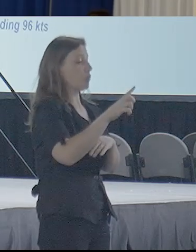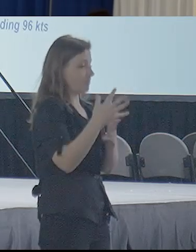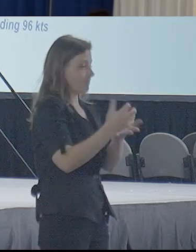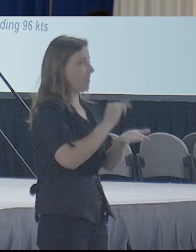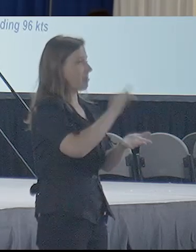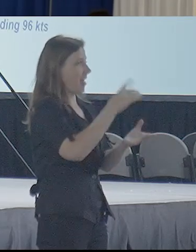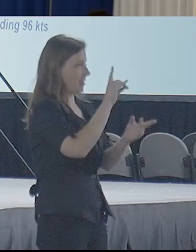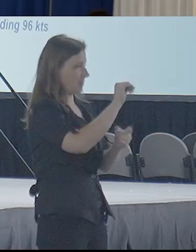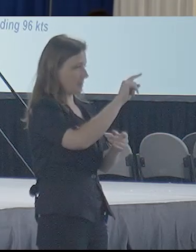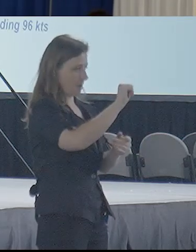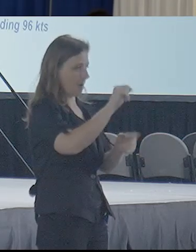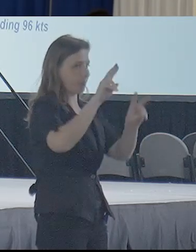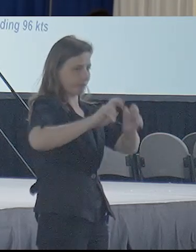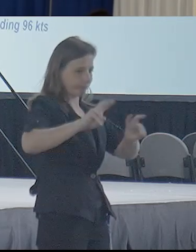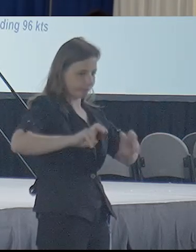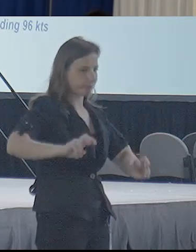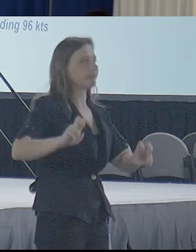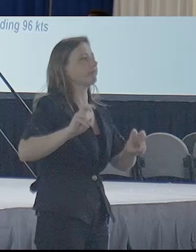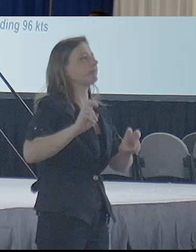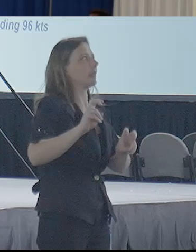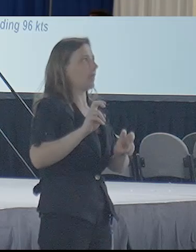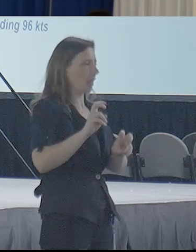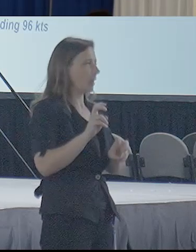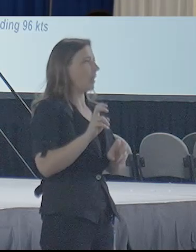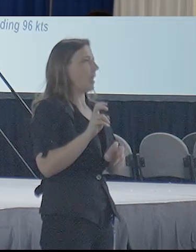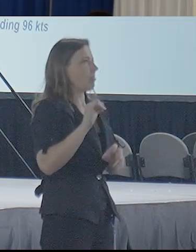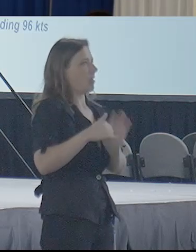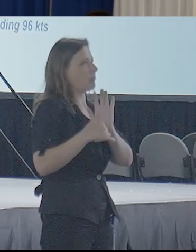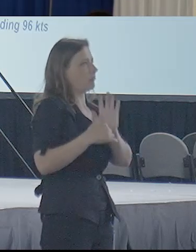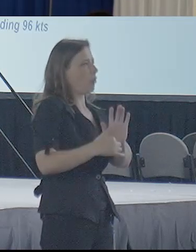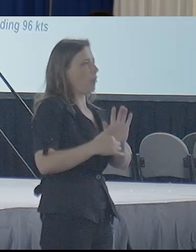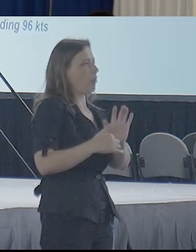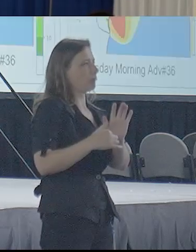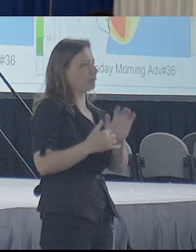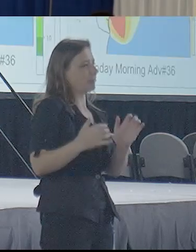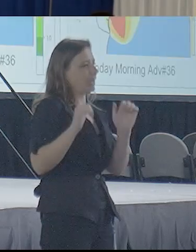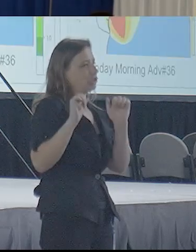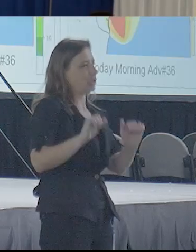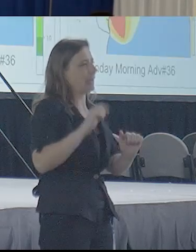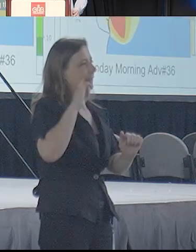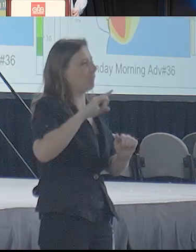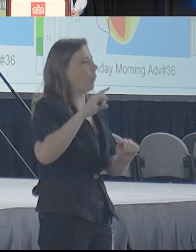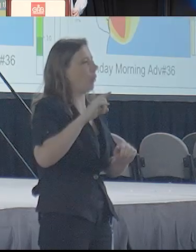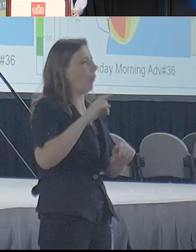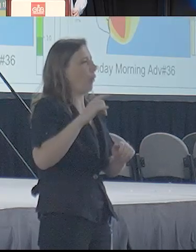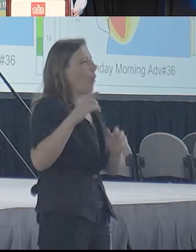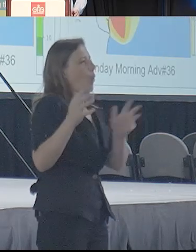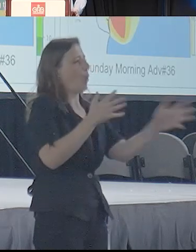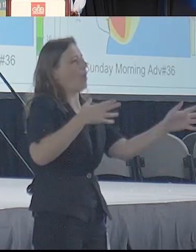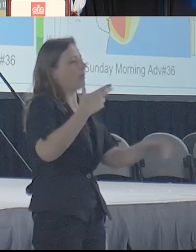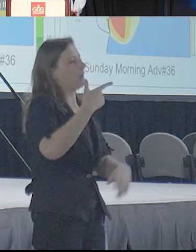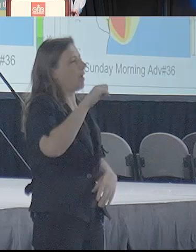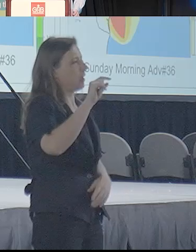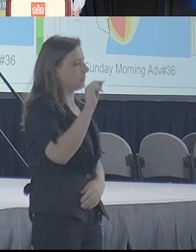information, I think it would have been great to show what the chances of were, at least in this area, of seeing hurricane-force wind gusts. So if you take a look at